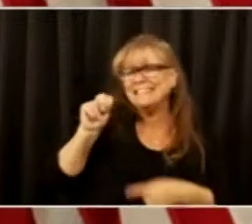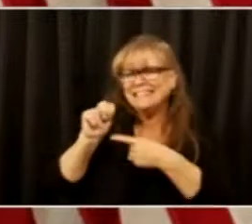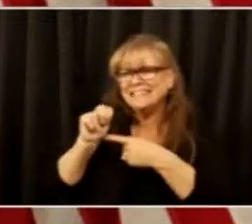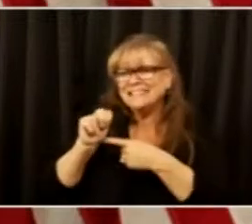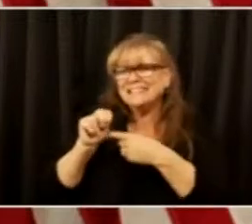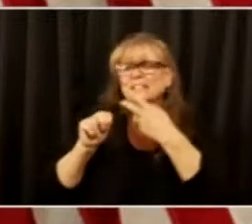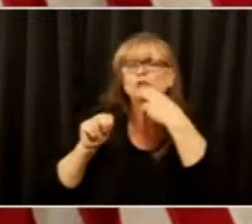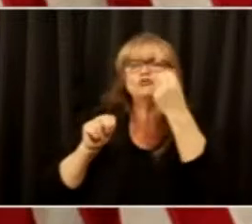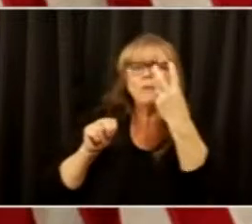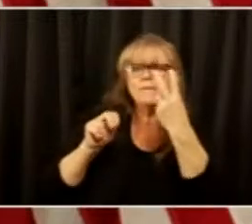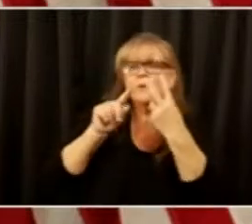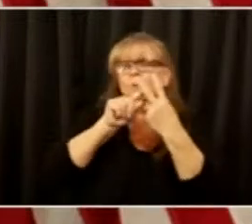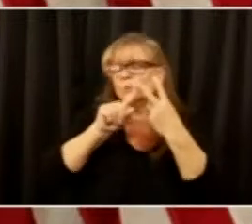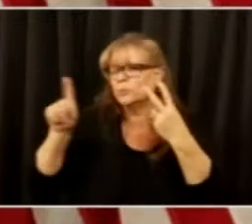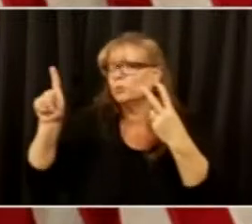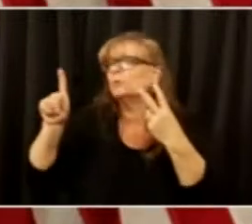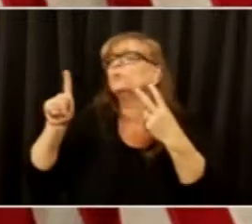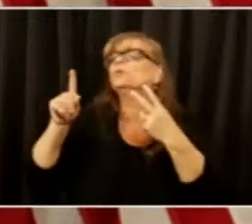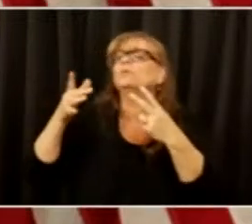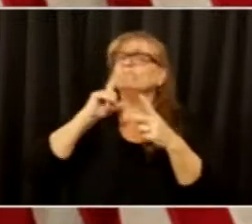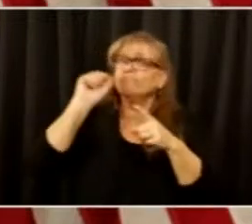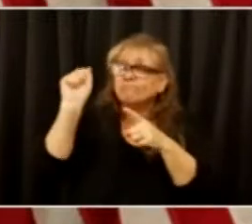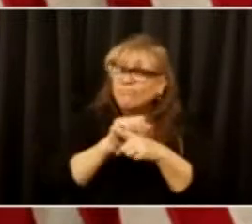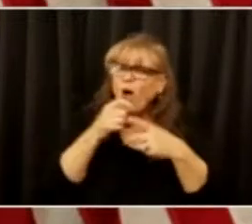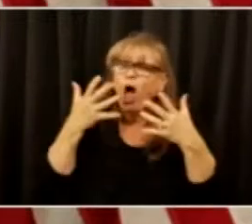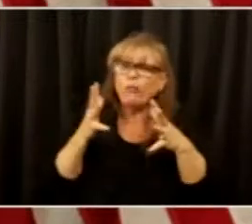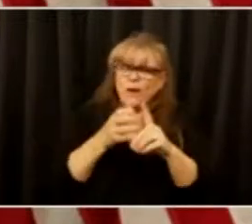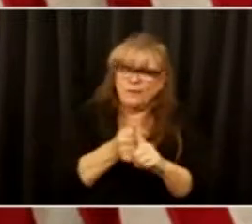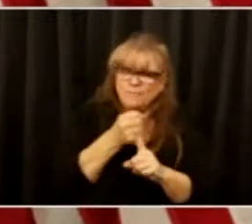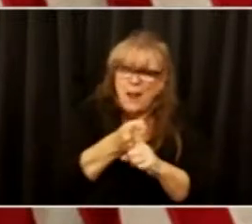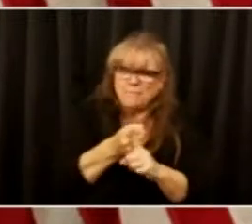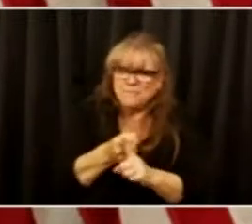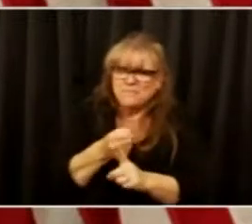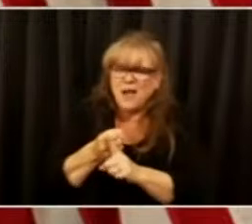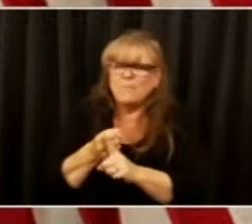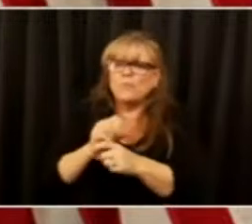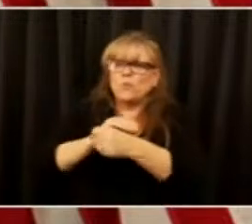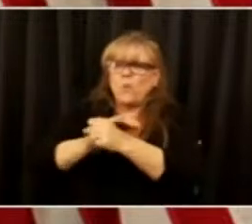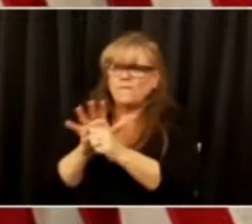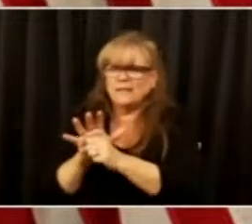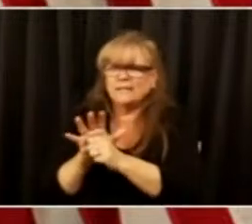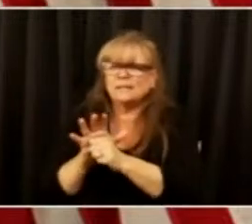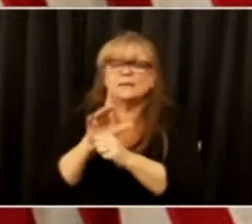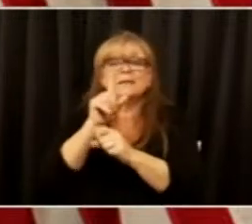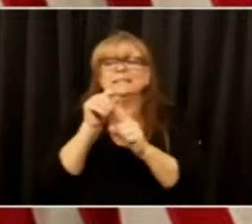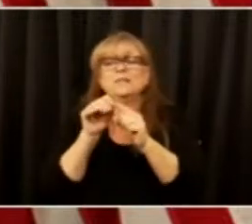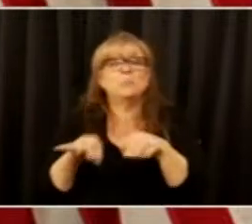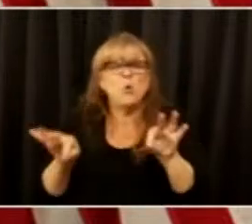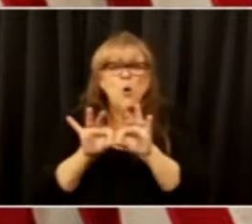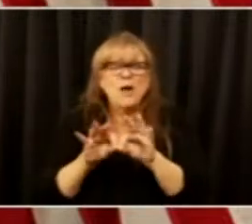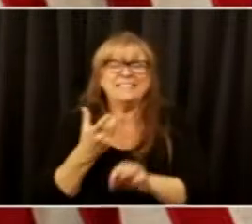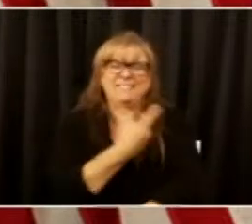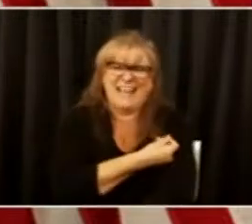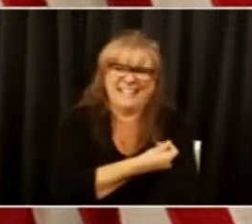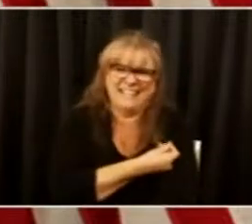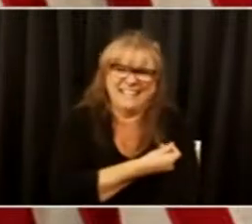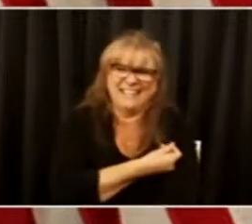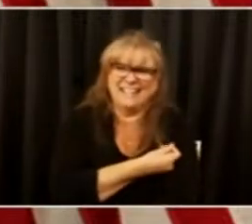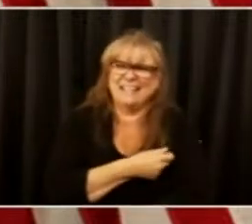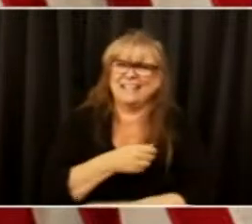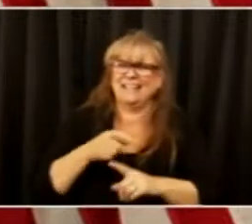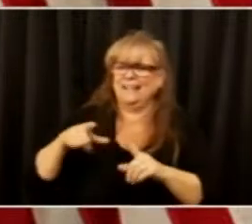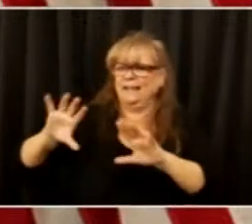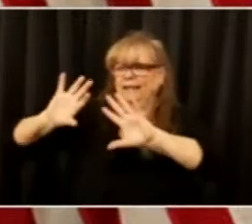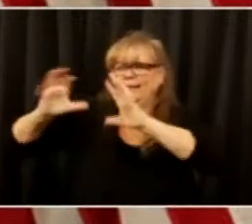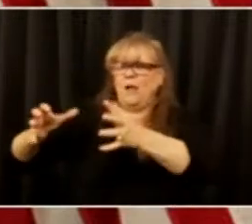that one of the most important things that you can do now is to provide vaccinations for these age groups. So again, we